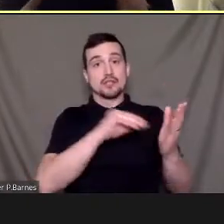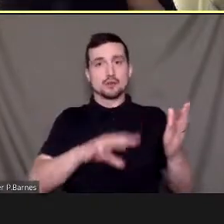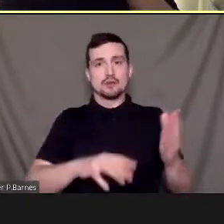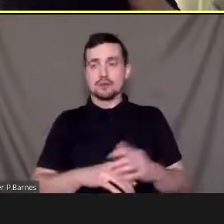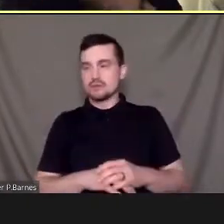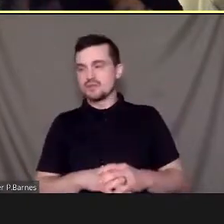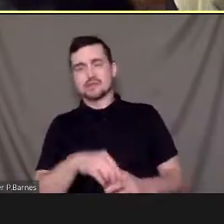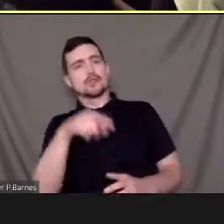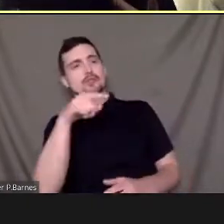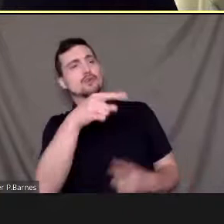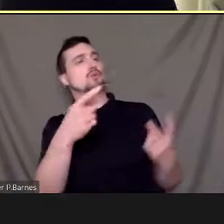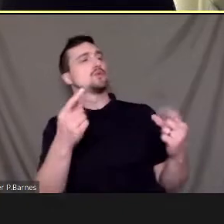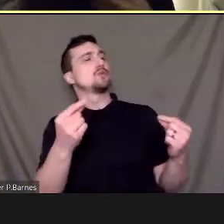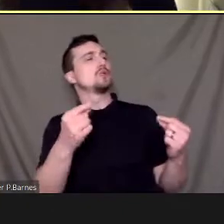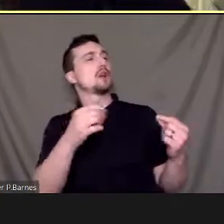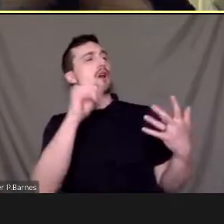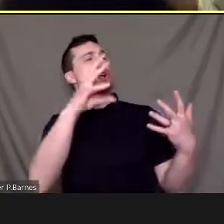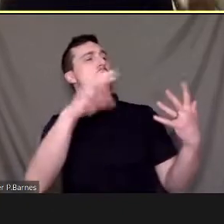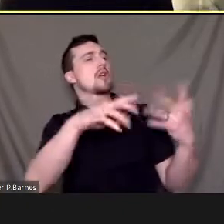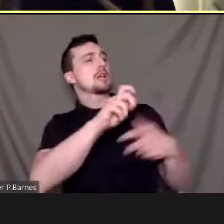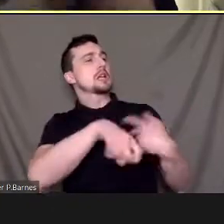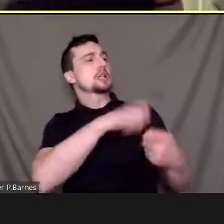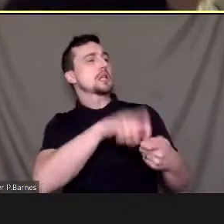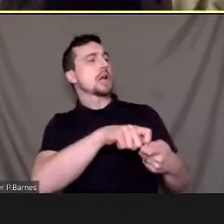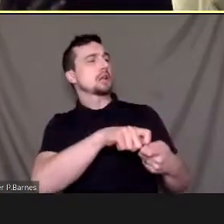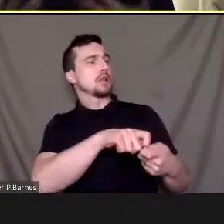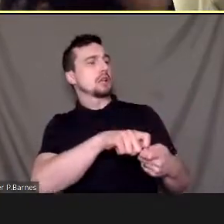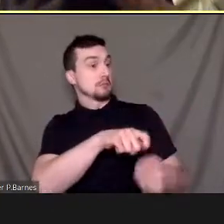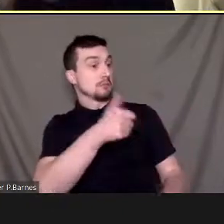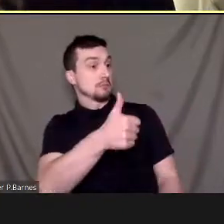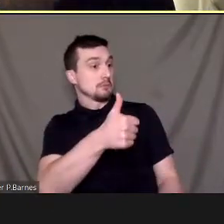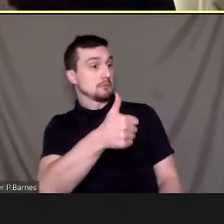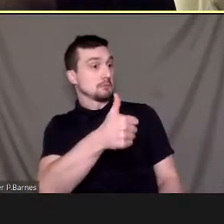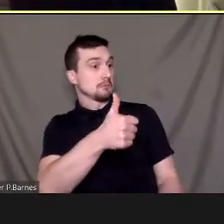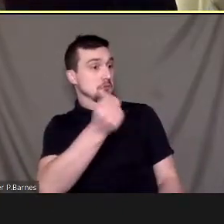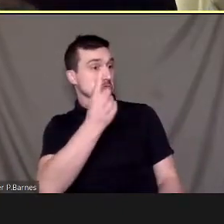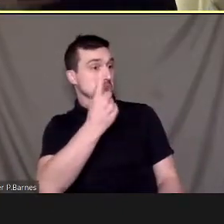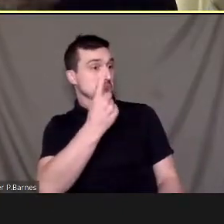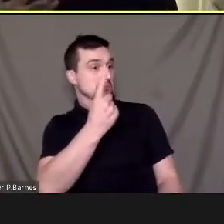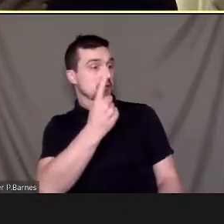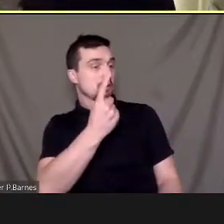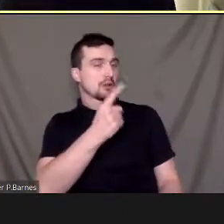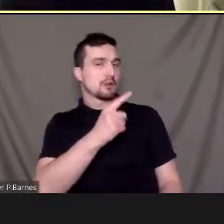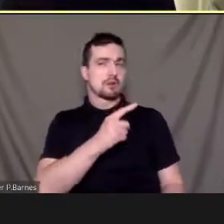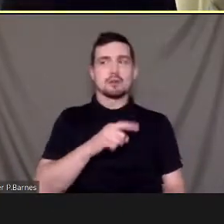this, without there being a way for them